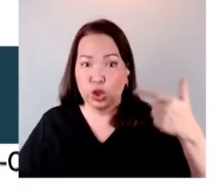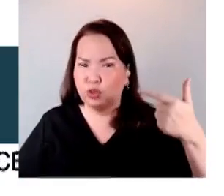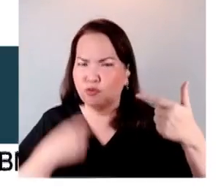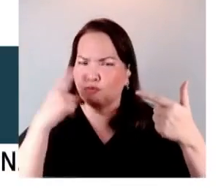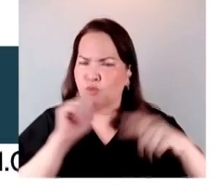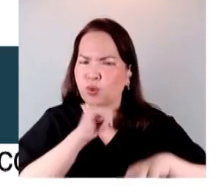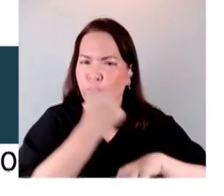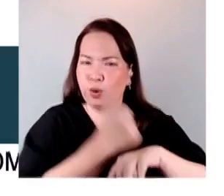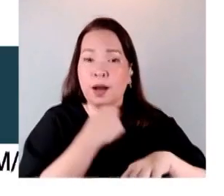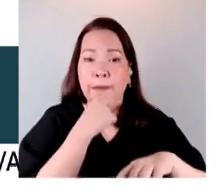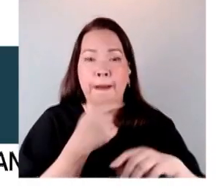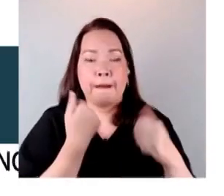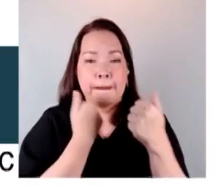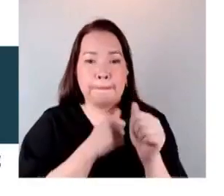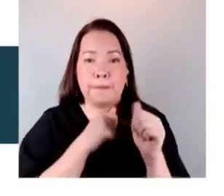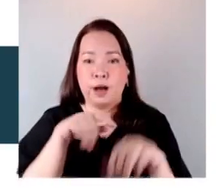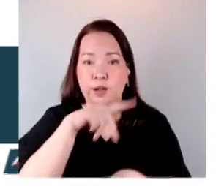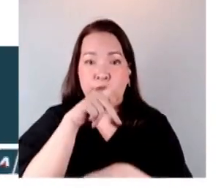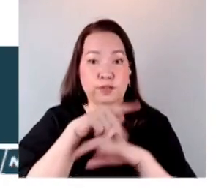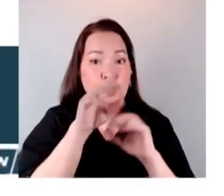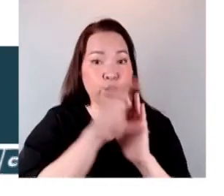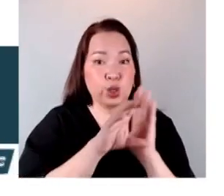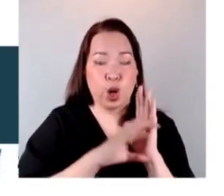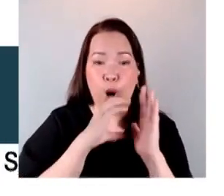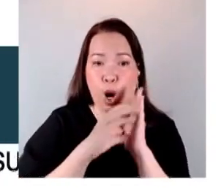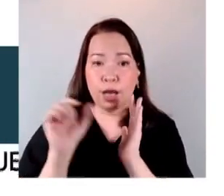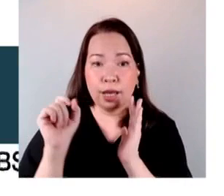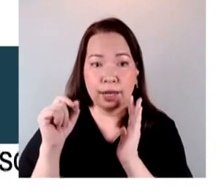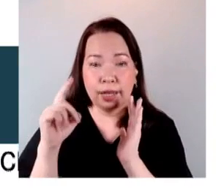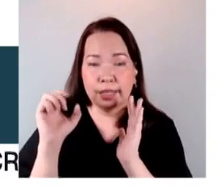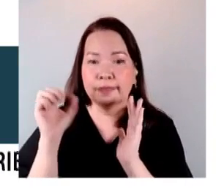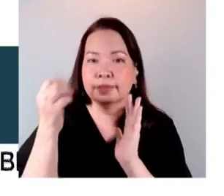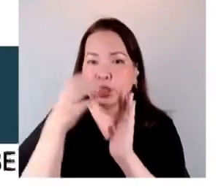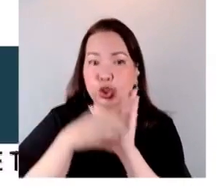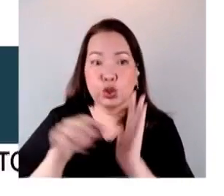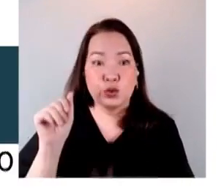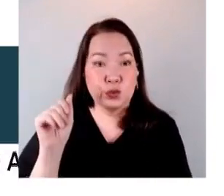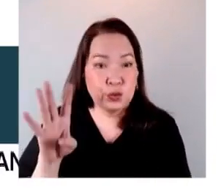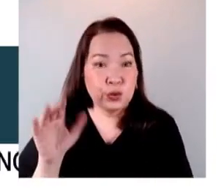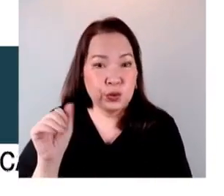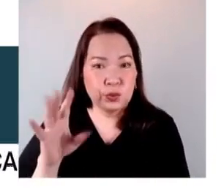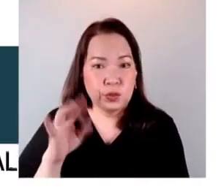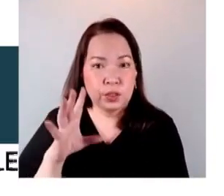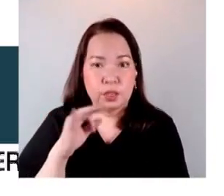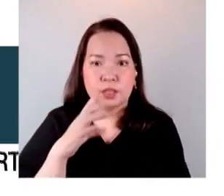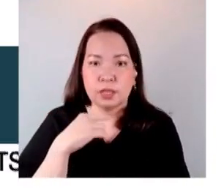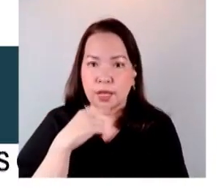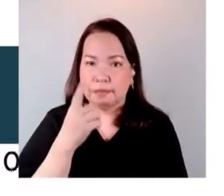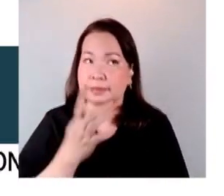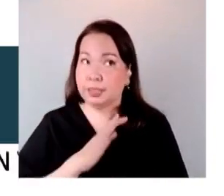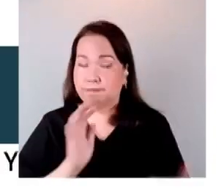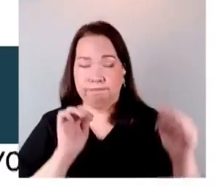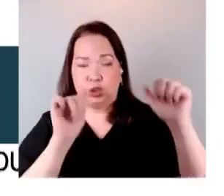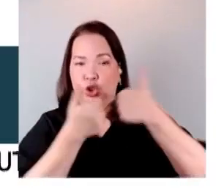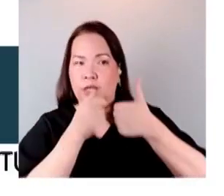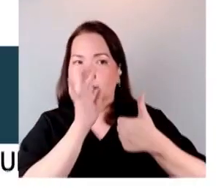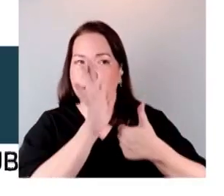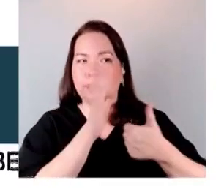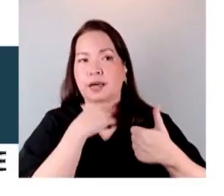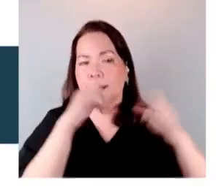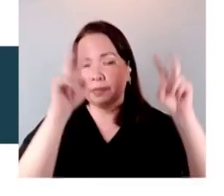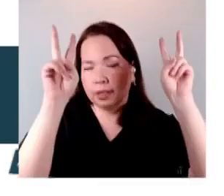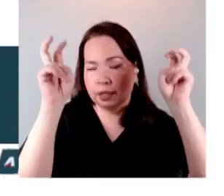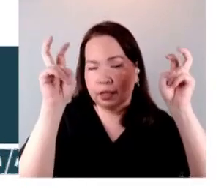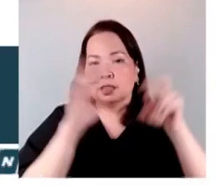Constitution, Article 11, Section 15, and this is to refute the Justice Secretary's, again, quotation